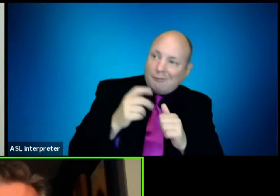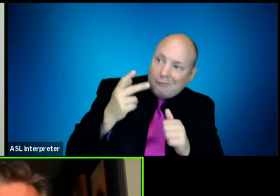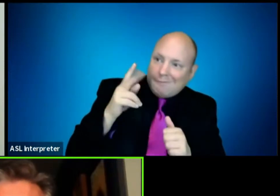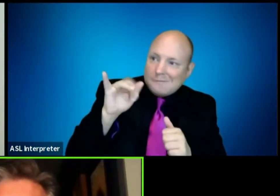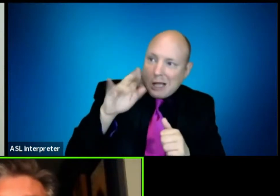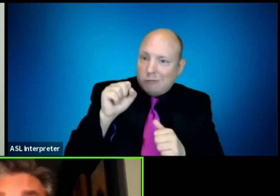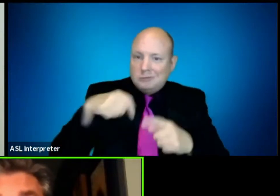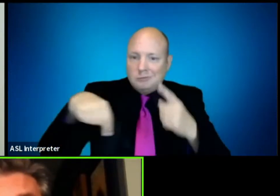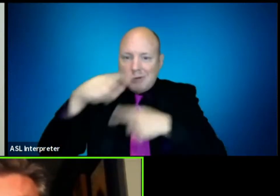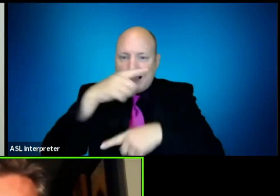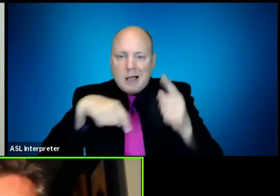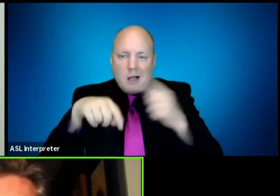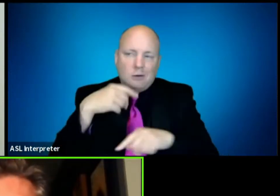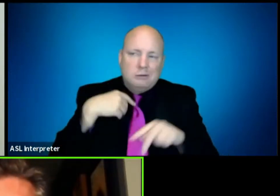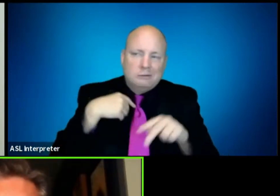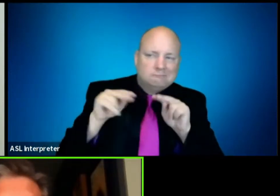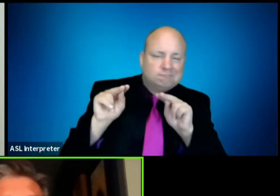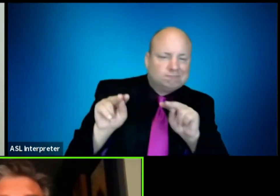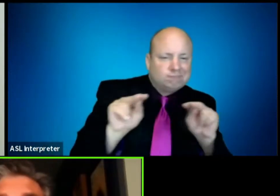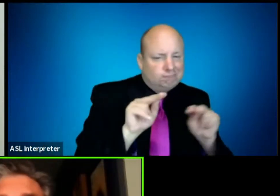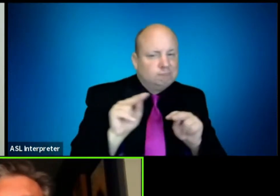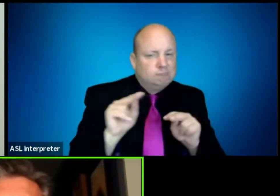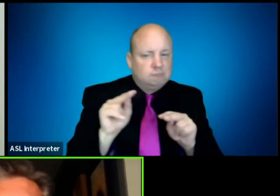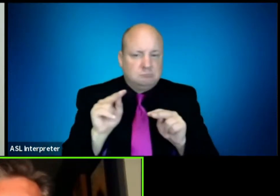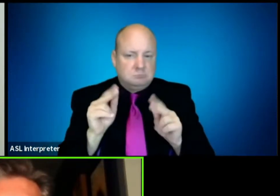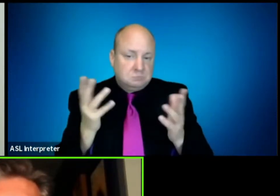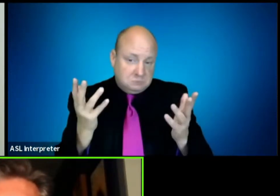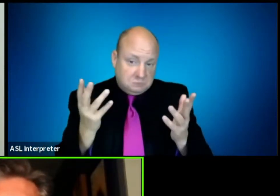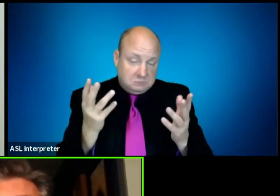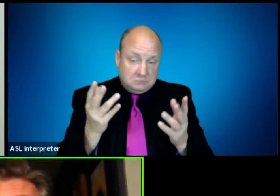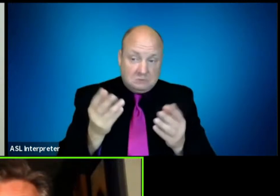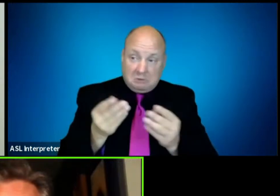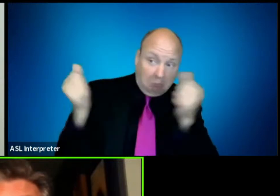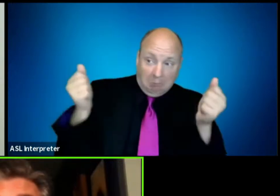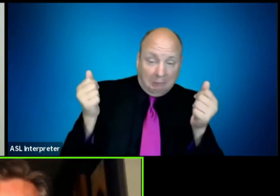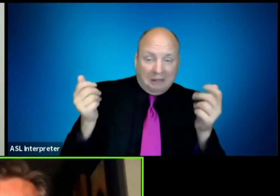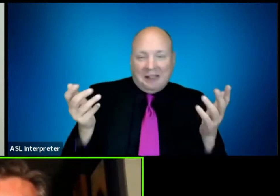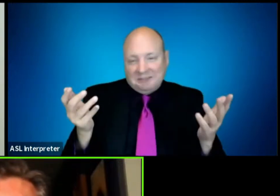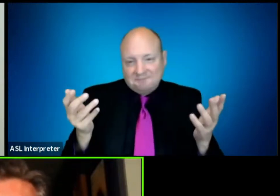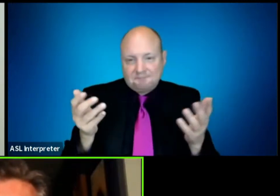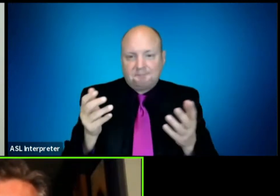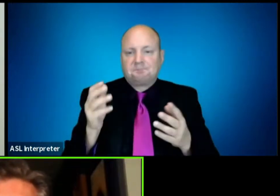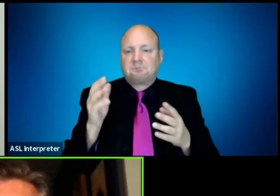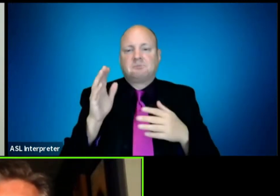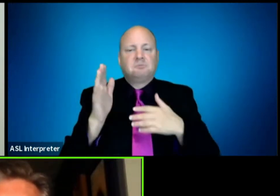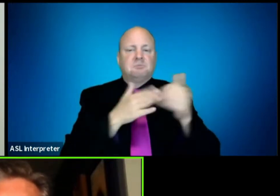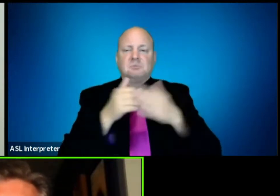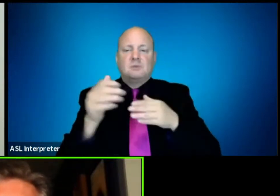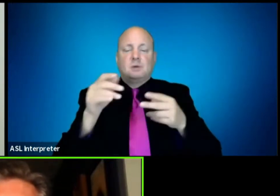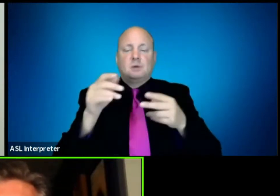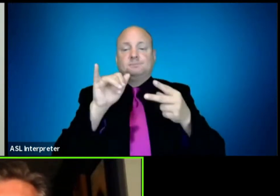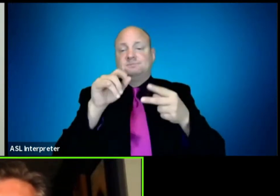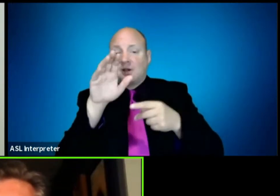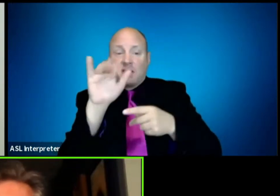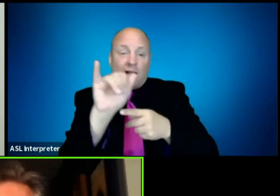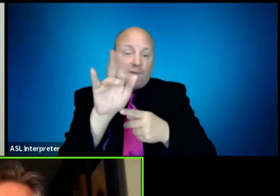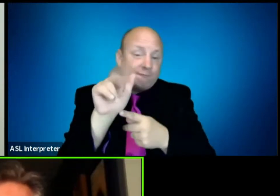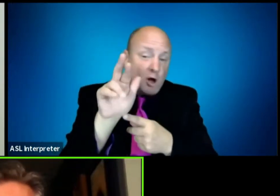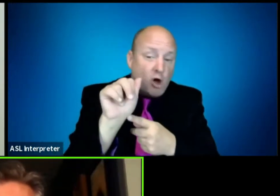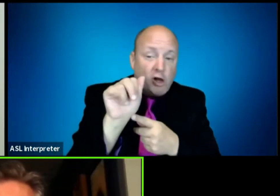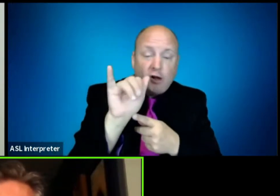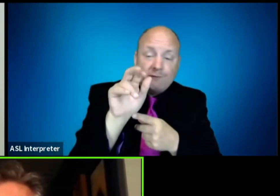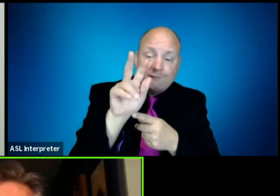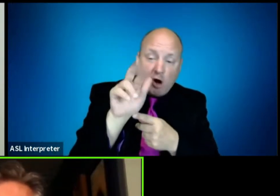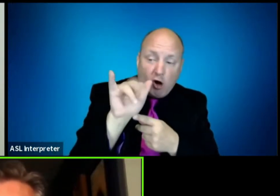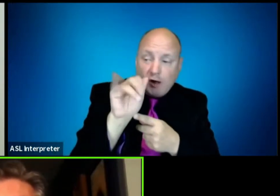Delta variant, a new variant, whatever form of COVID is in front of us mixed with influenza, we will see increased